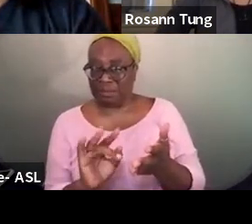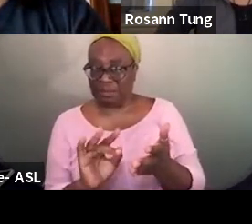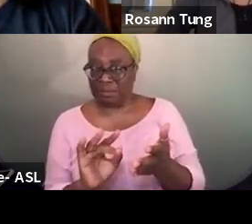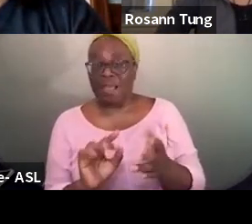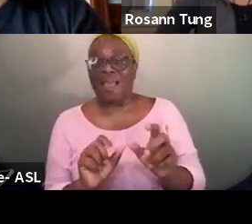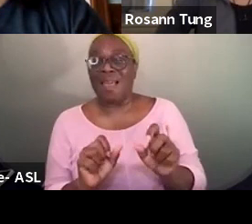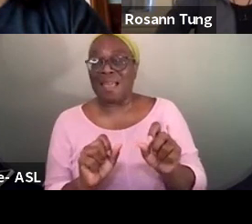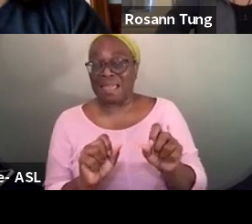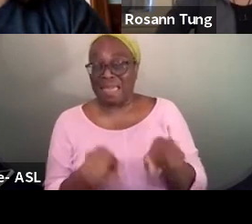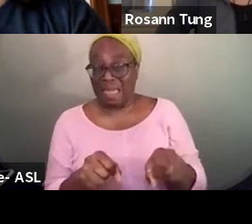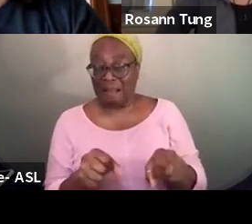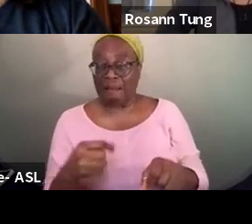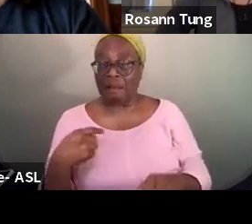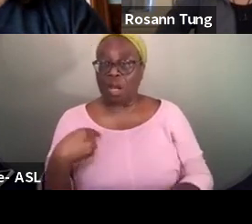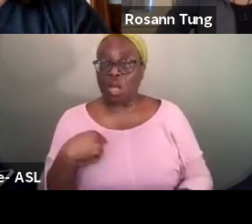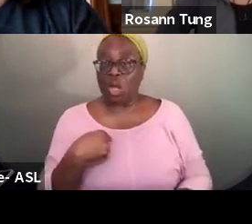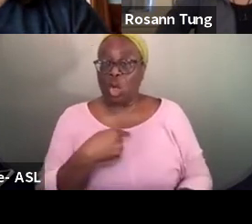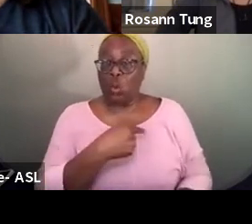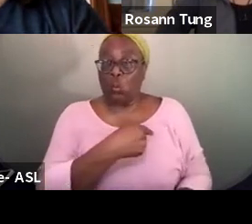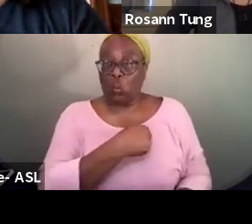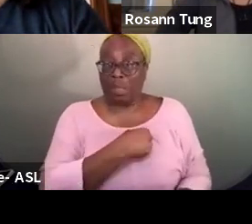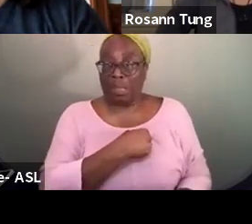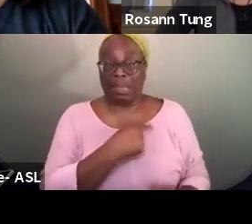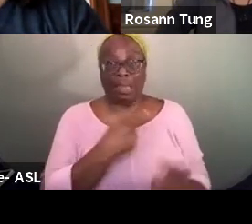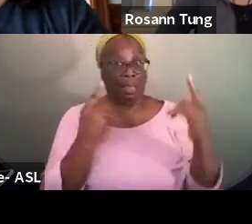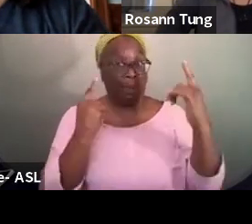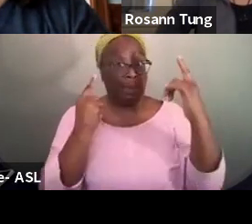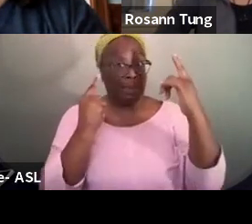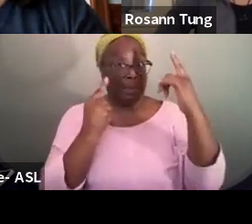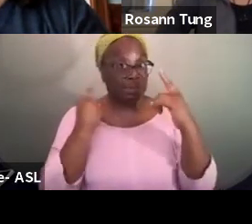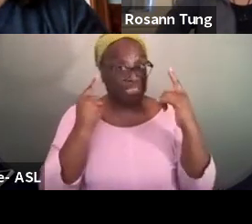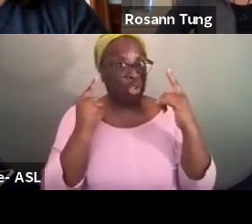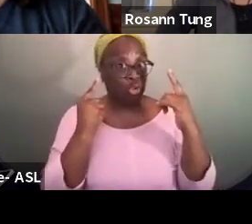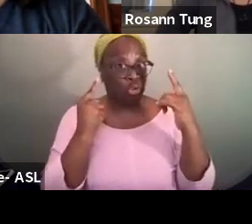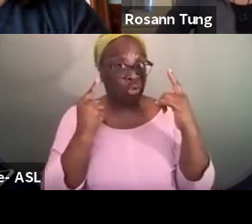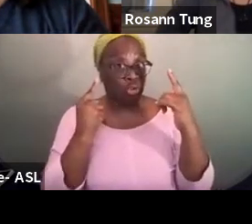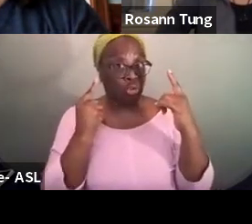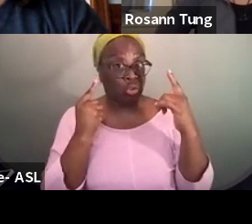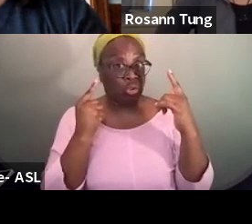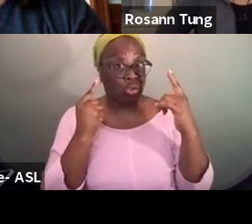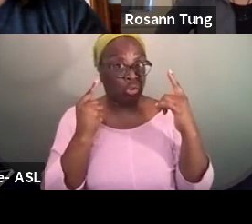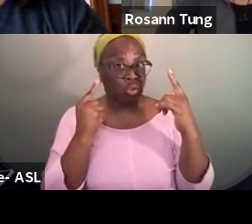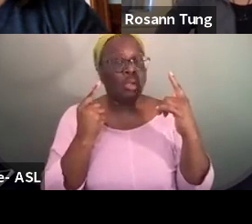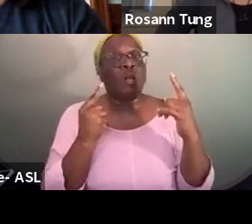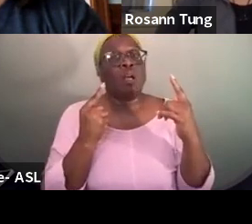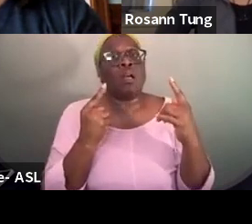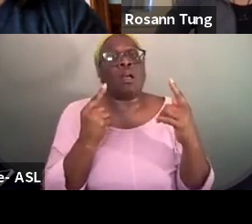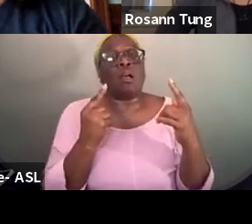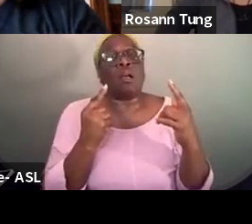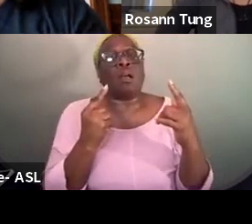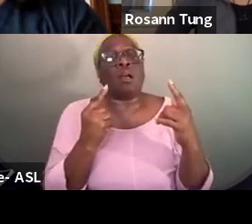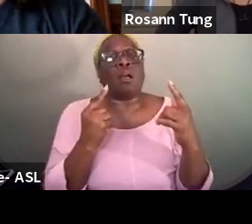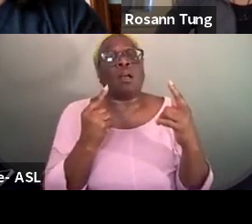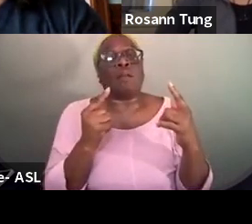can we at least, as Ms. Skerritt has suggested, look at what the result